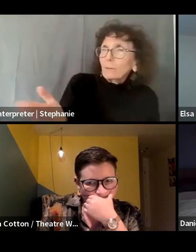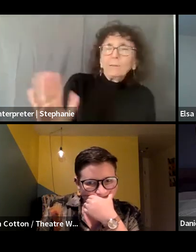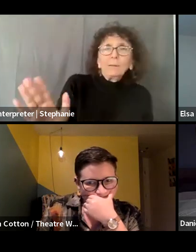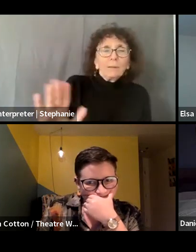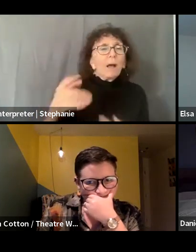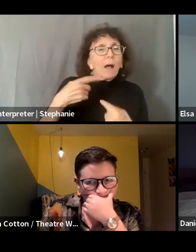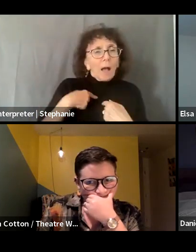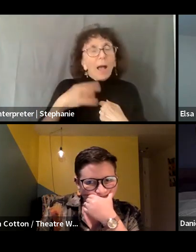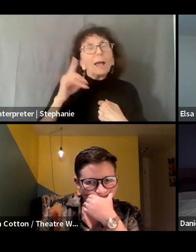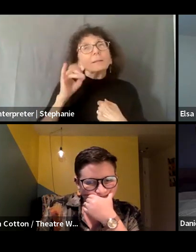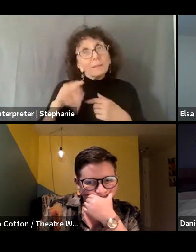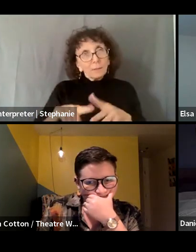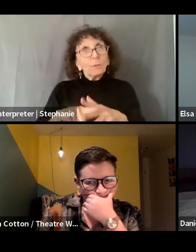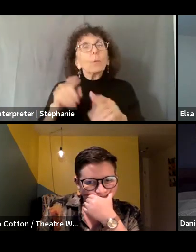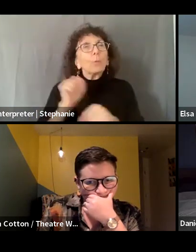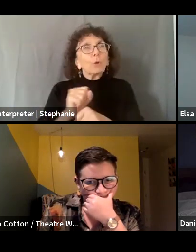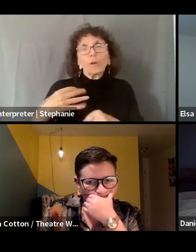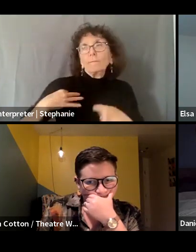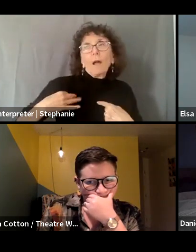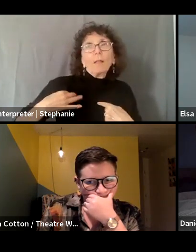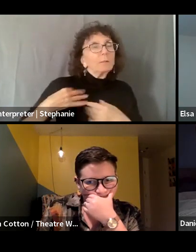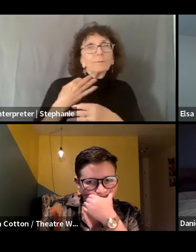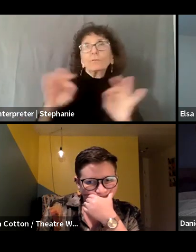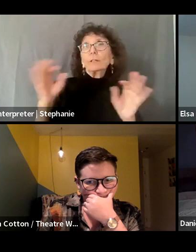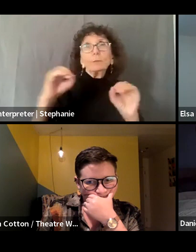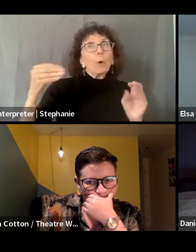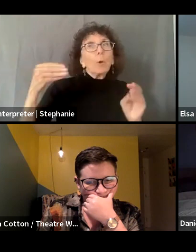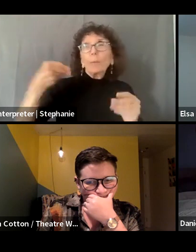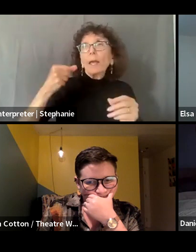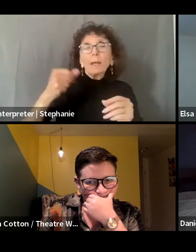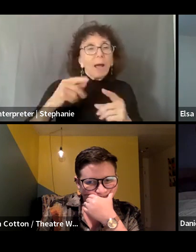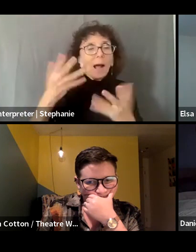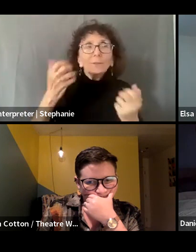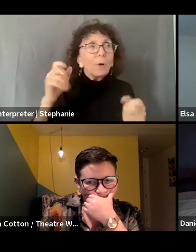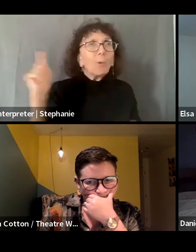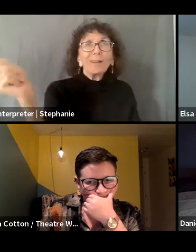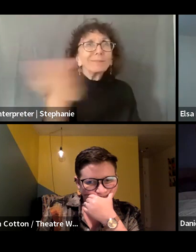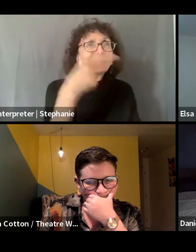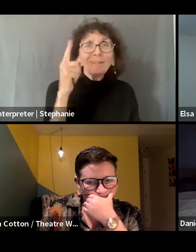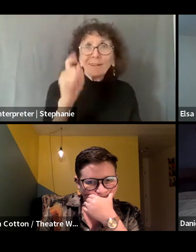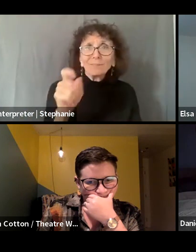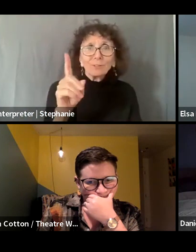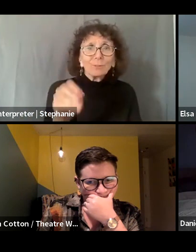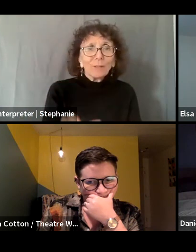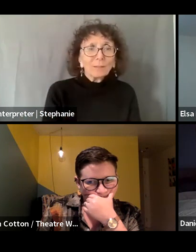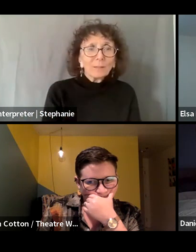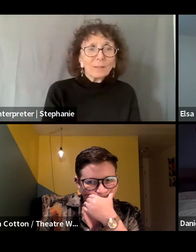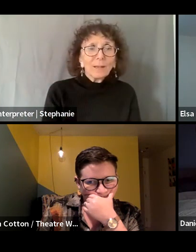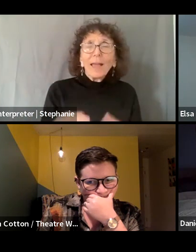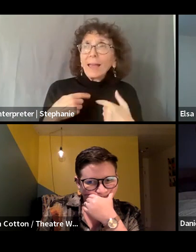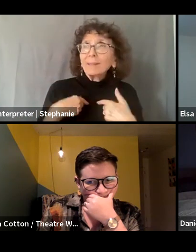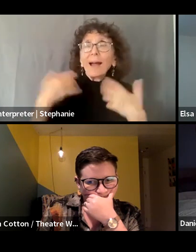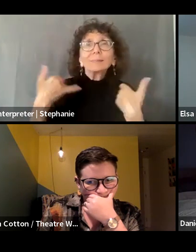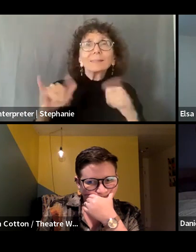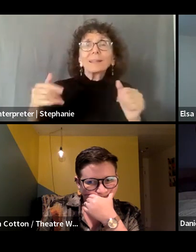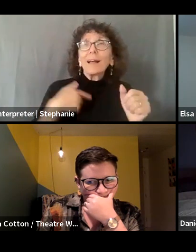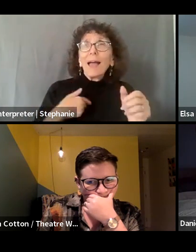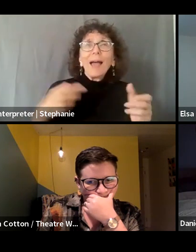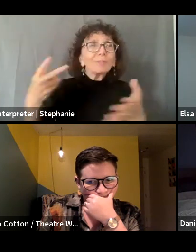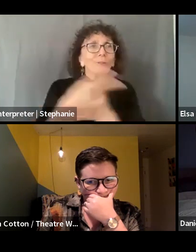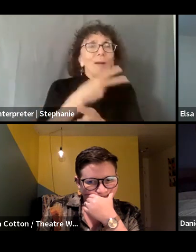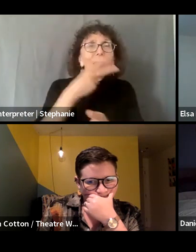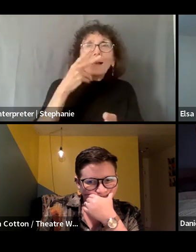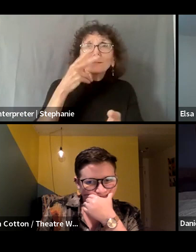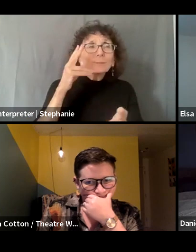worked for free at the beginning of my career and I don't want anyone to have to do that in the same way that I have graduate school debt and I don't want anyone else to have it. Right.